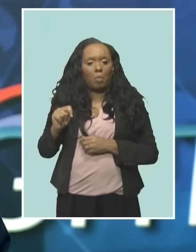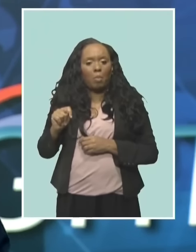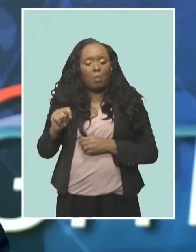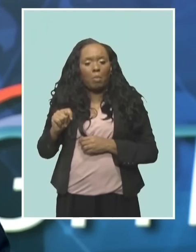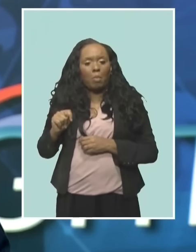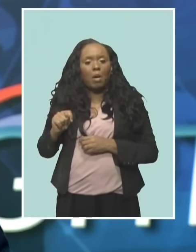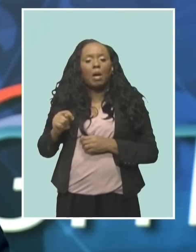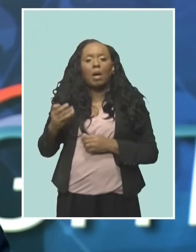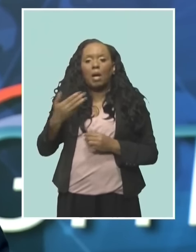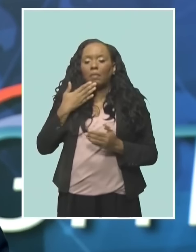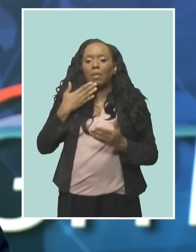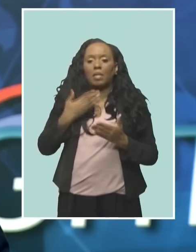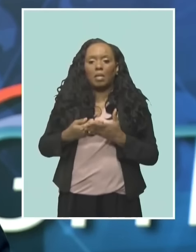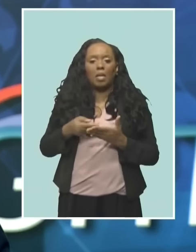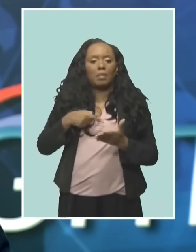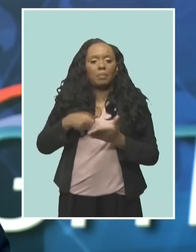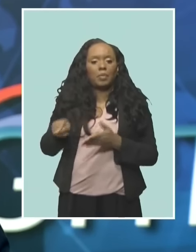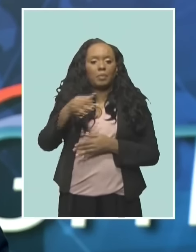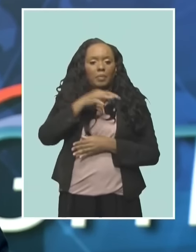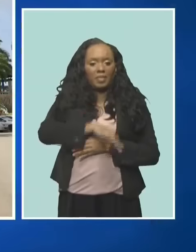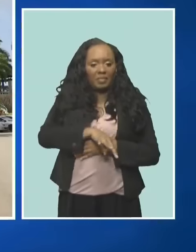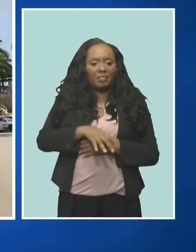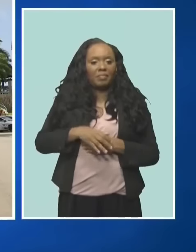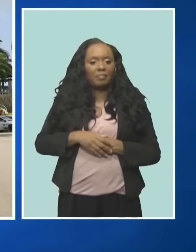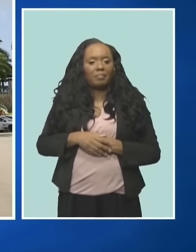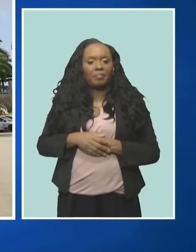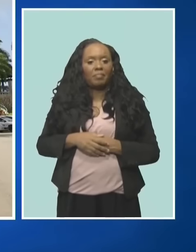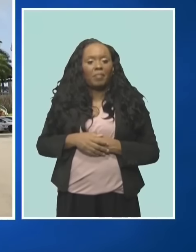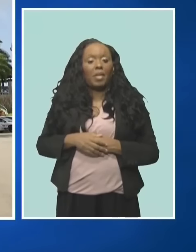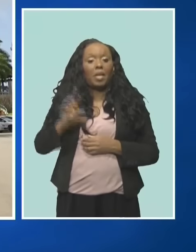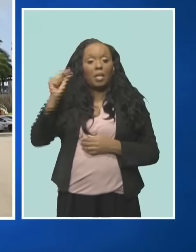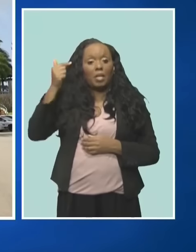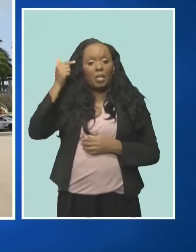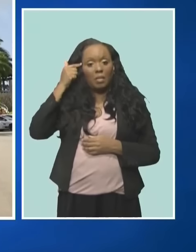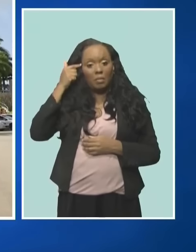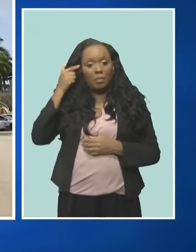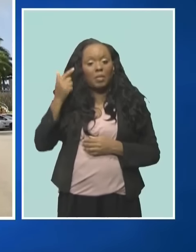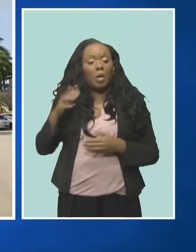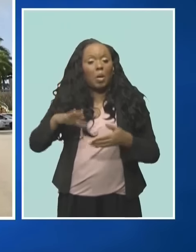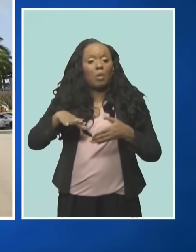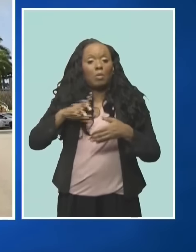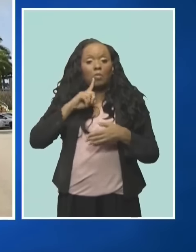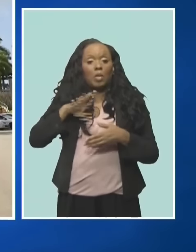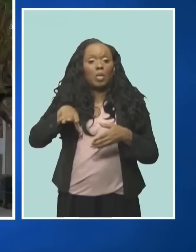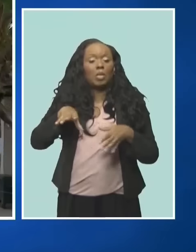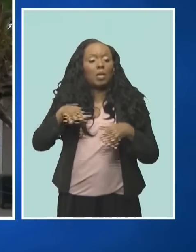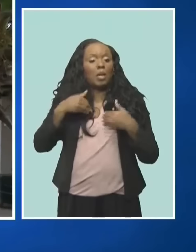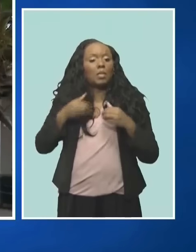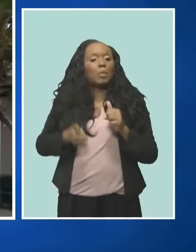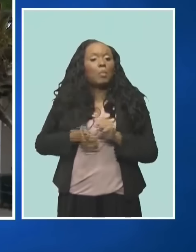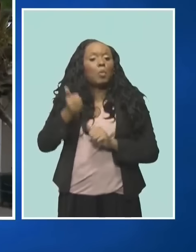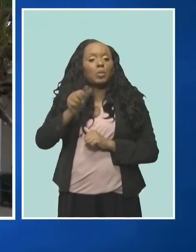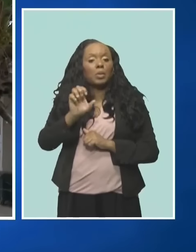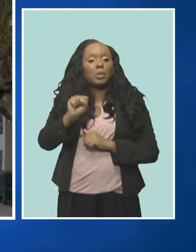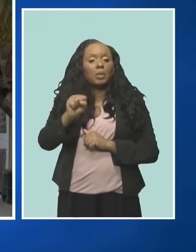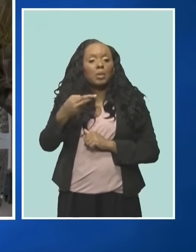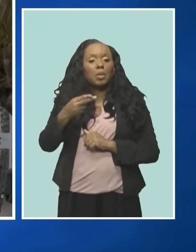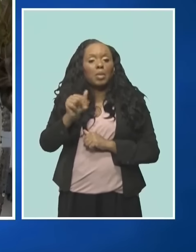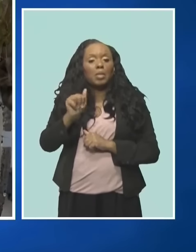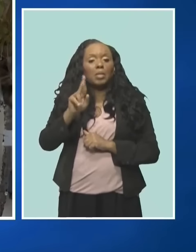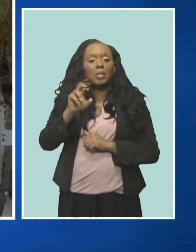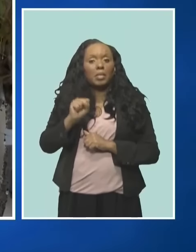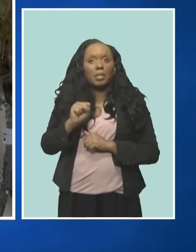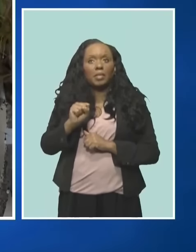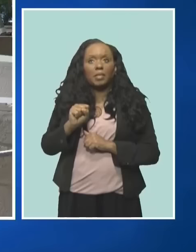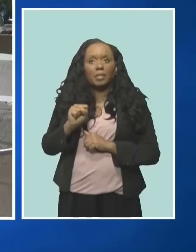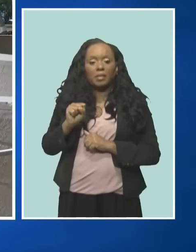performance. Government is the main shareholder of Needham's Point Limited, which owns the hotel. Chairman Junior Warren says a 2 cents